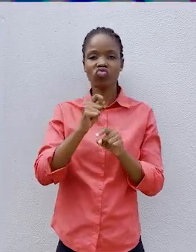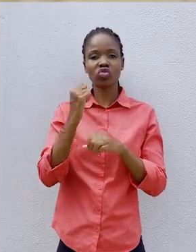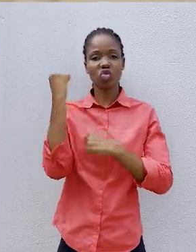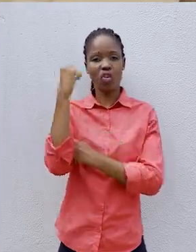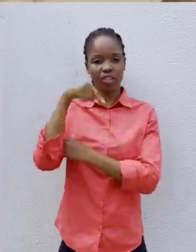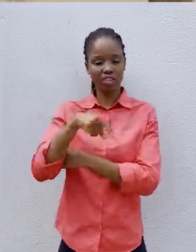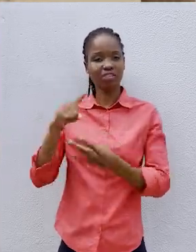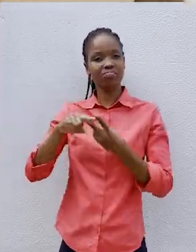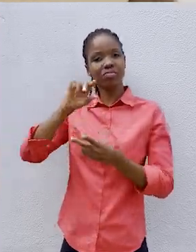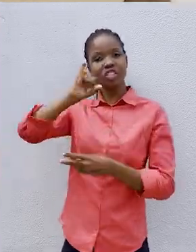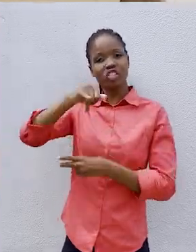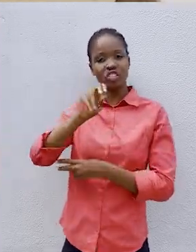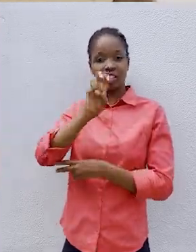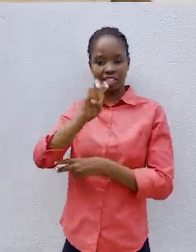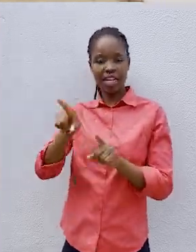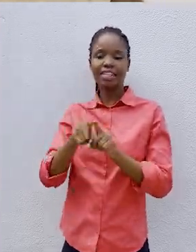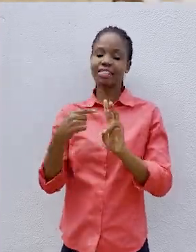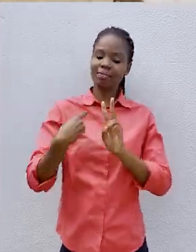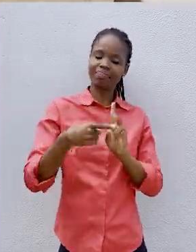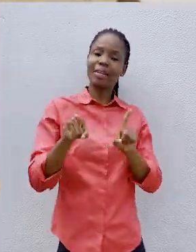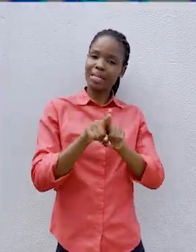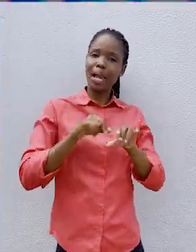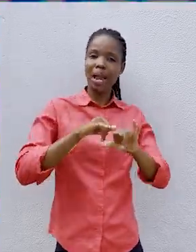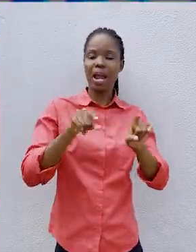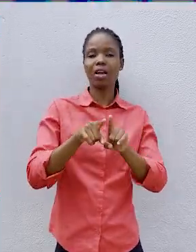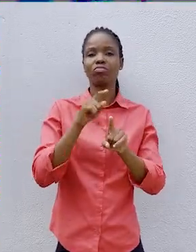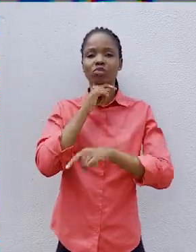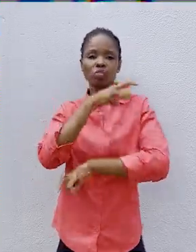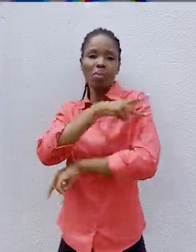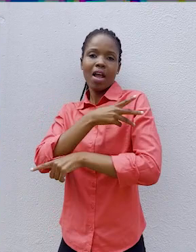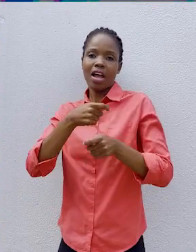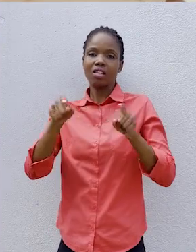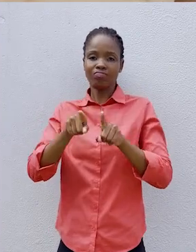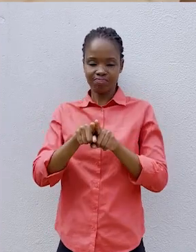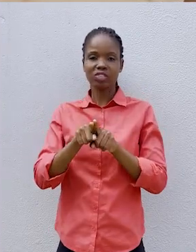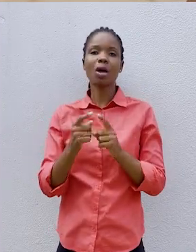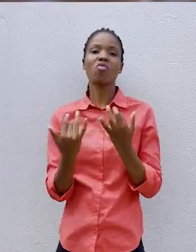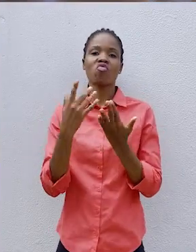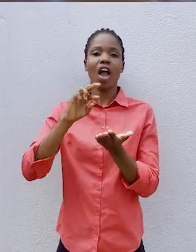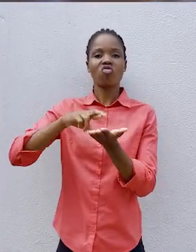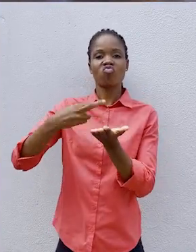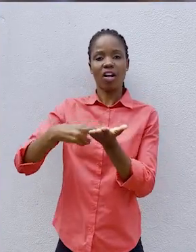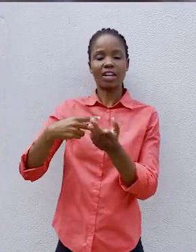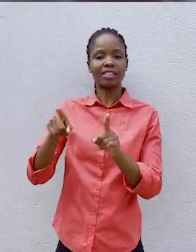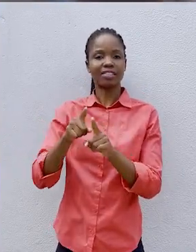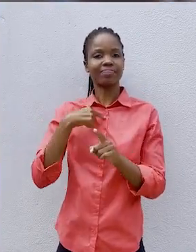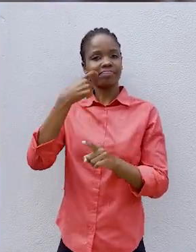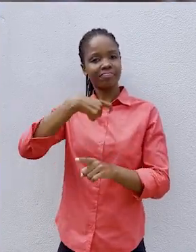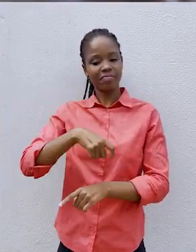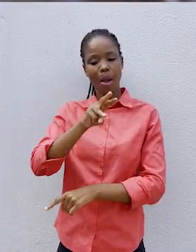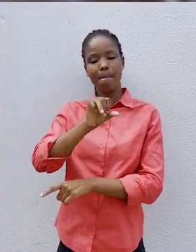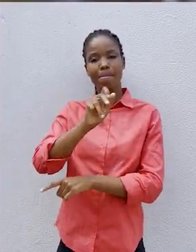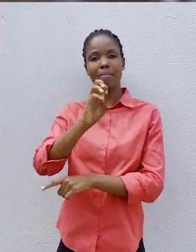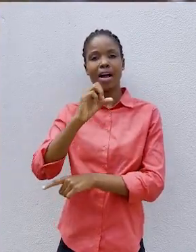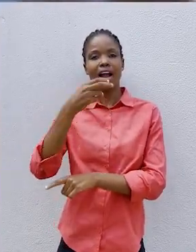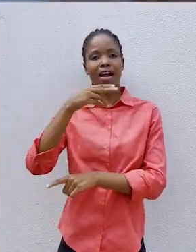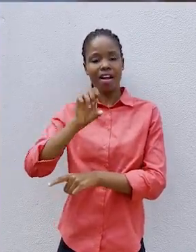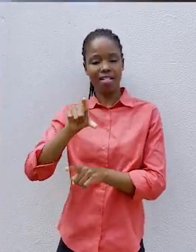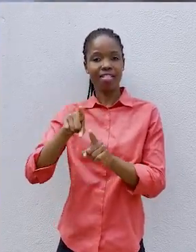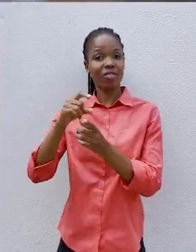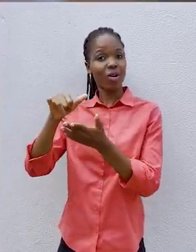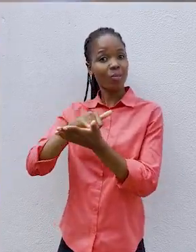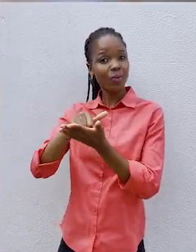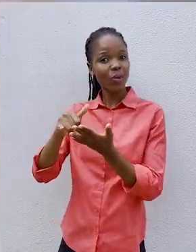Rice. And my name is Jazz, and I'm also a stylist / store manager here at Fried Rice. I'm Michael from New York.